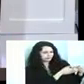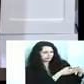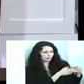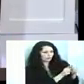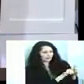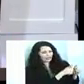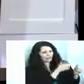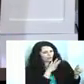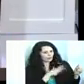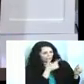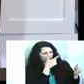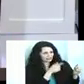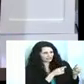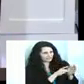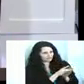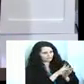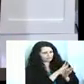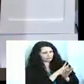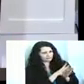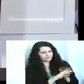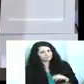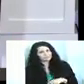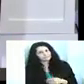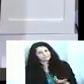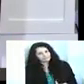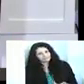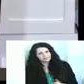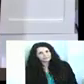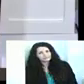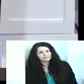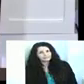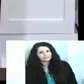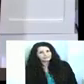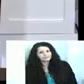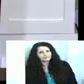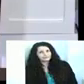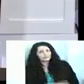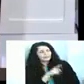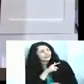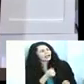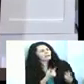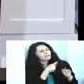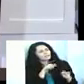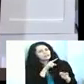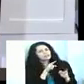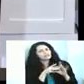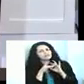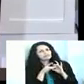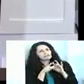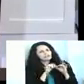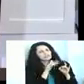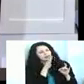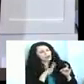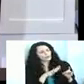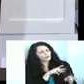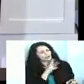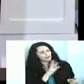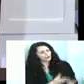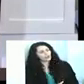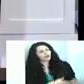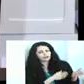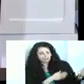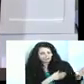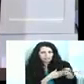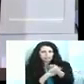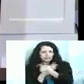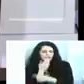pushed her out. How many of us can identify with the woman at the well this morning? We